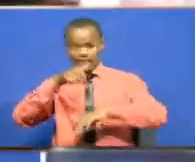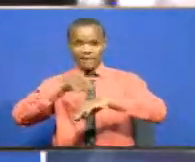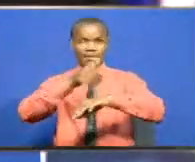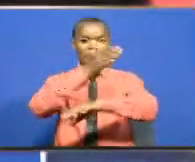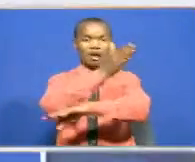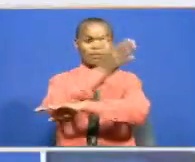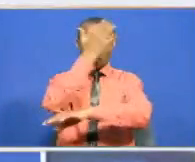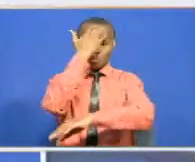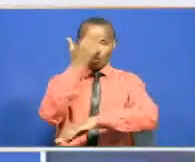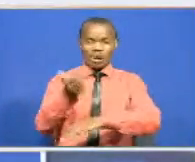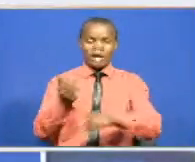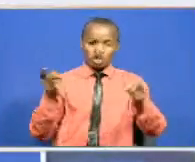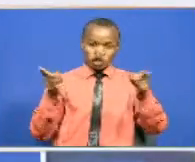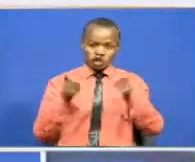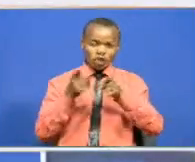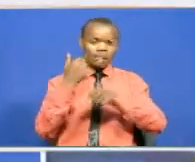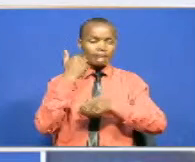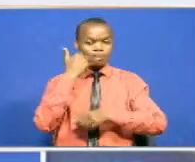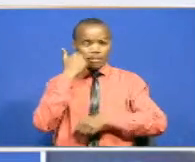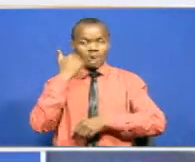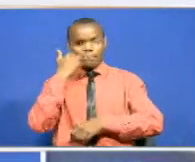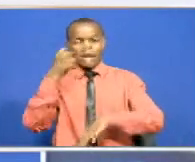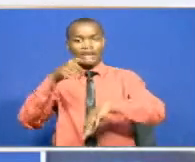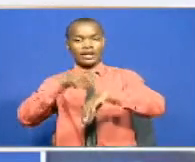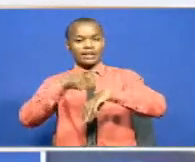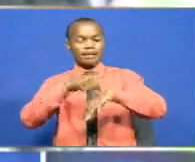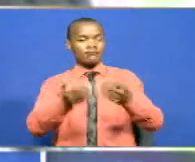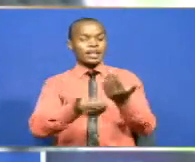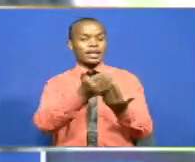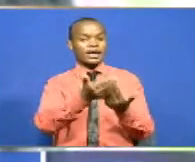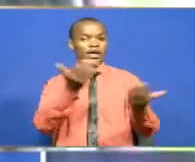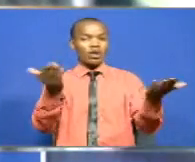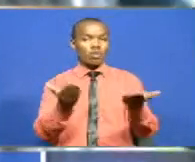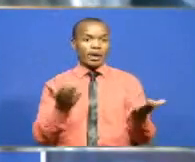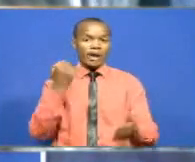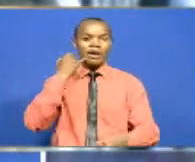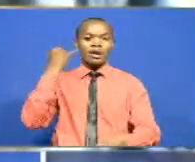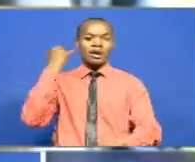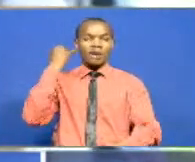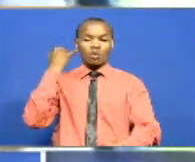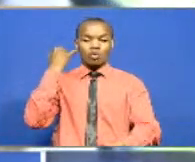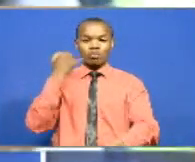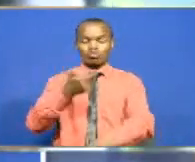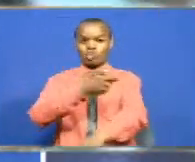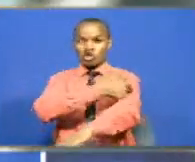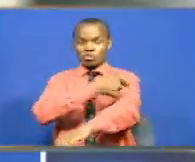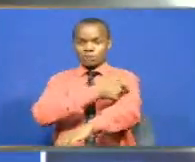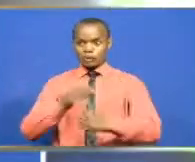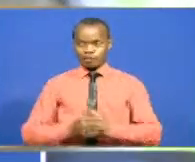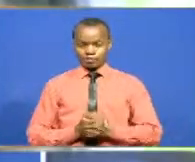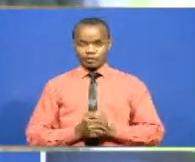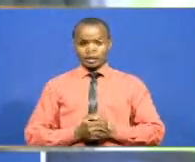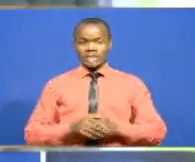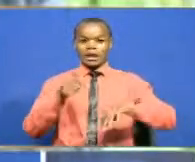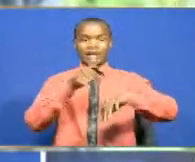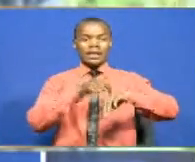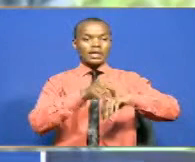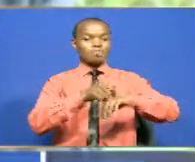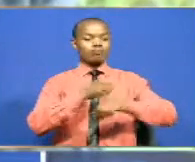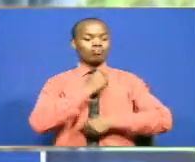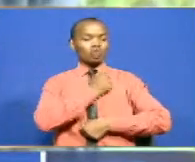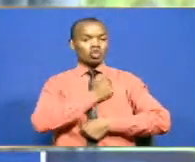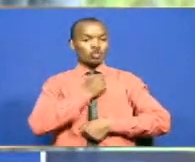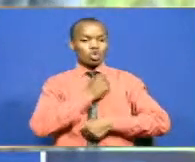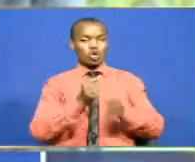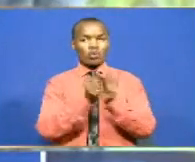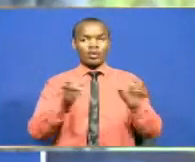short illness while undergoing treatment at Nakuru Nursing Home. Condoling with the family, county leaders raised the alarm over